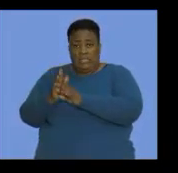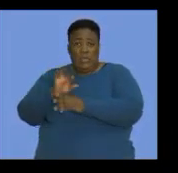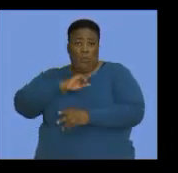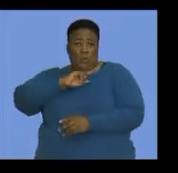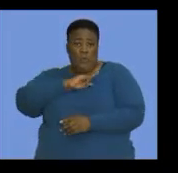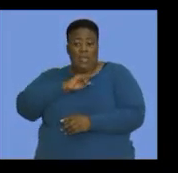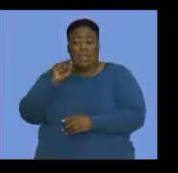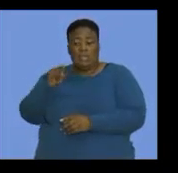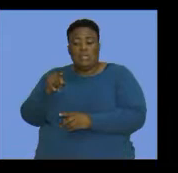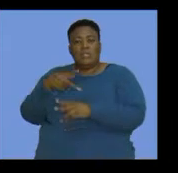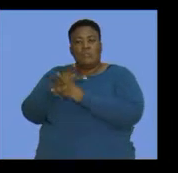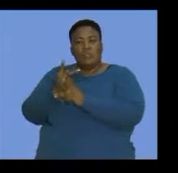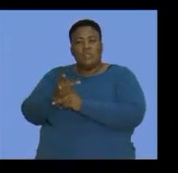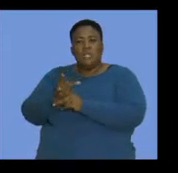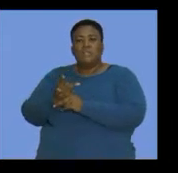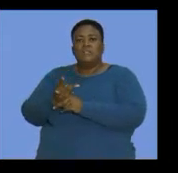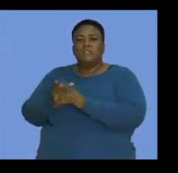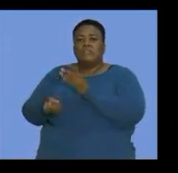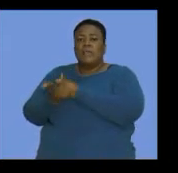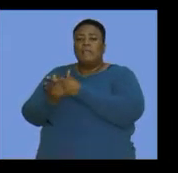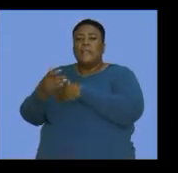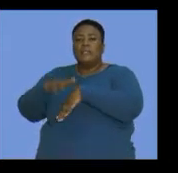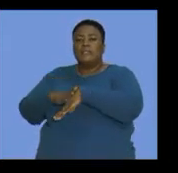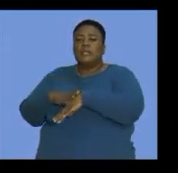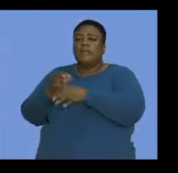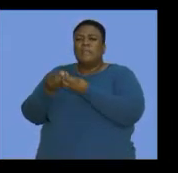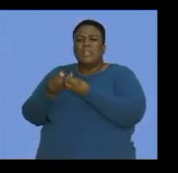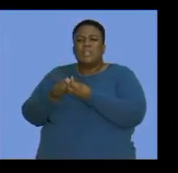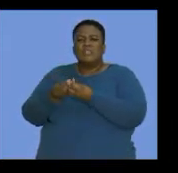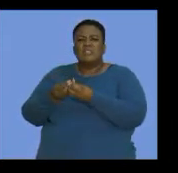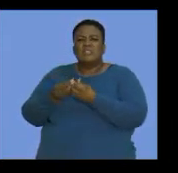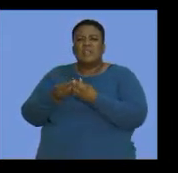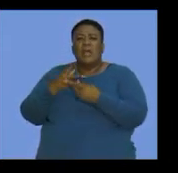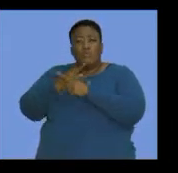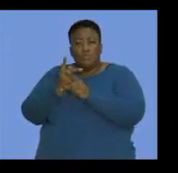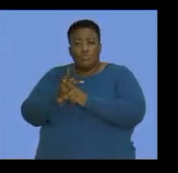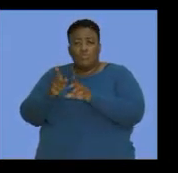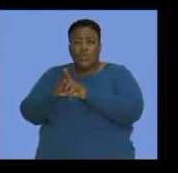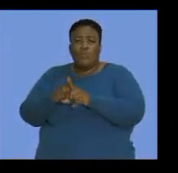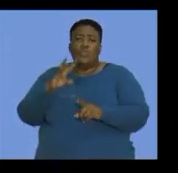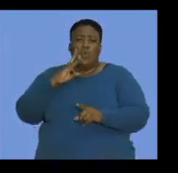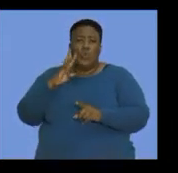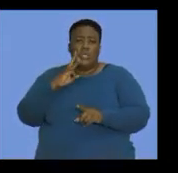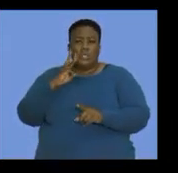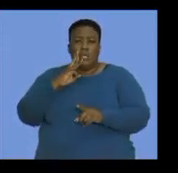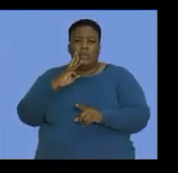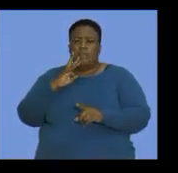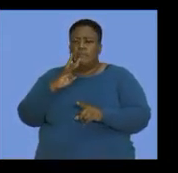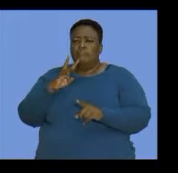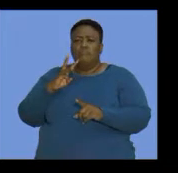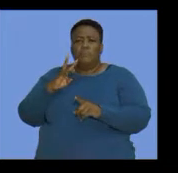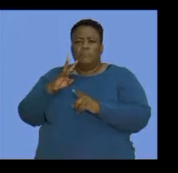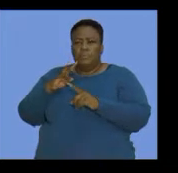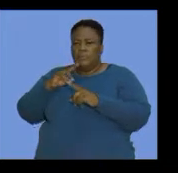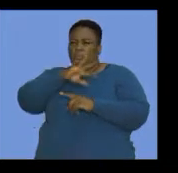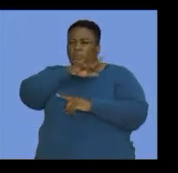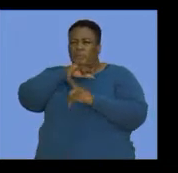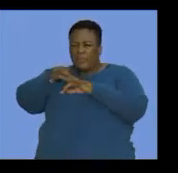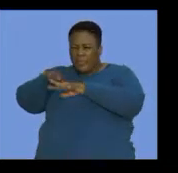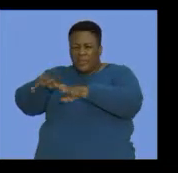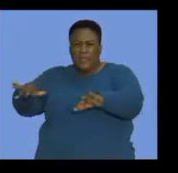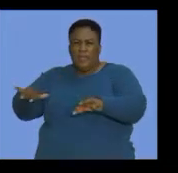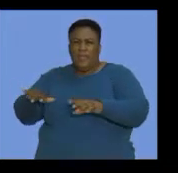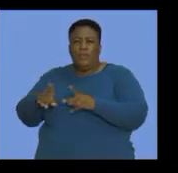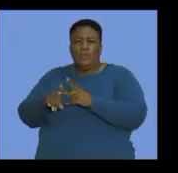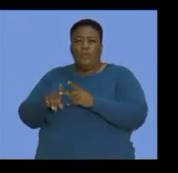it is a product that happens when substances are produced. We're also reducing water pollution. We're